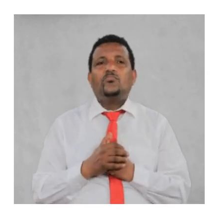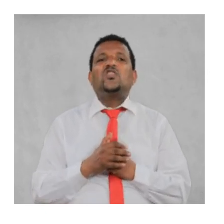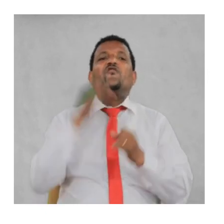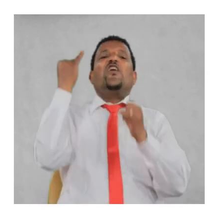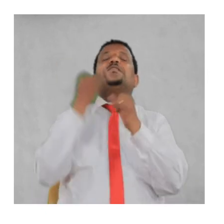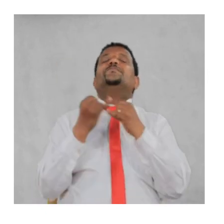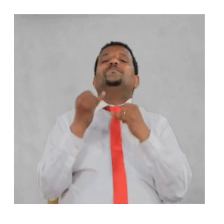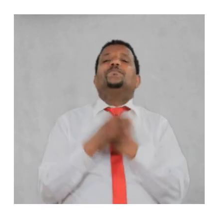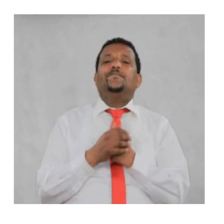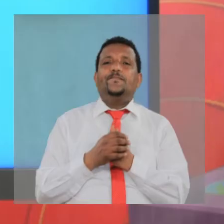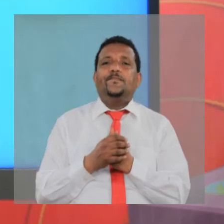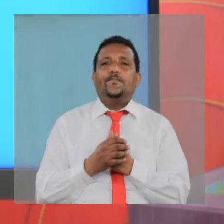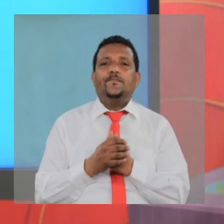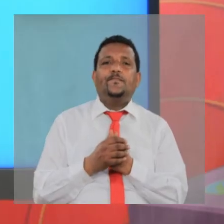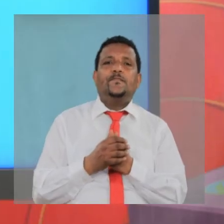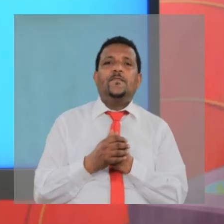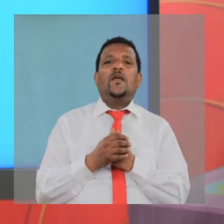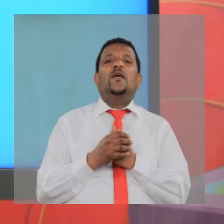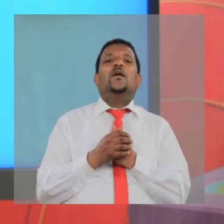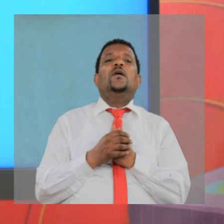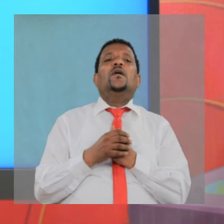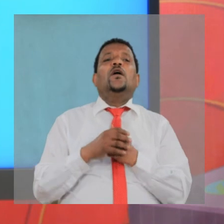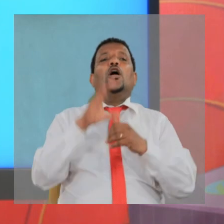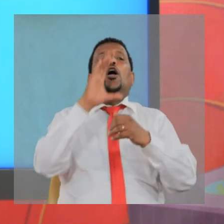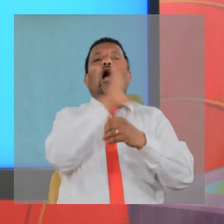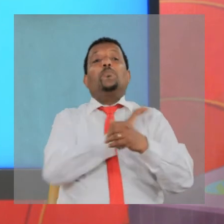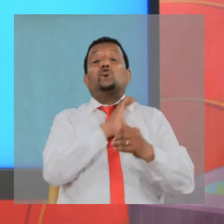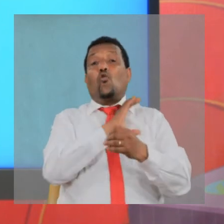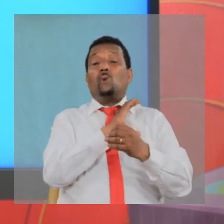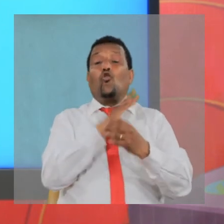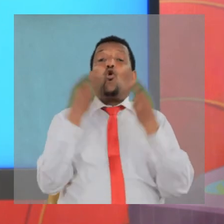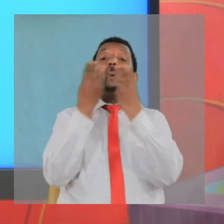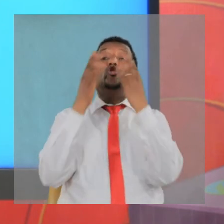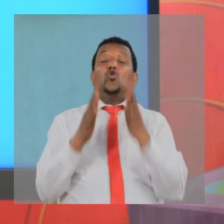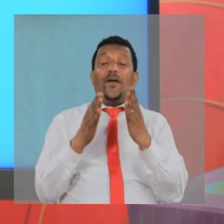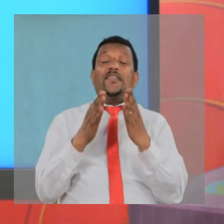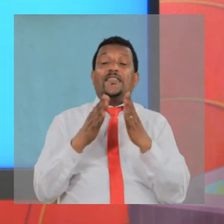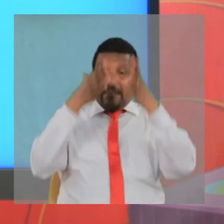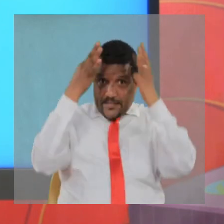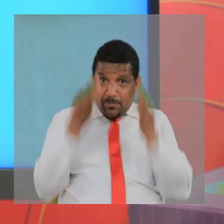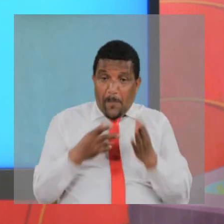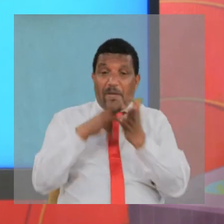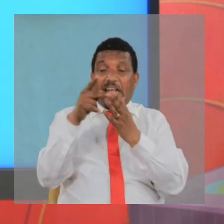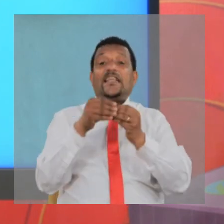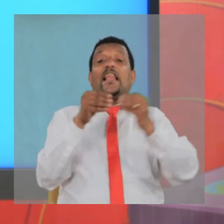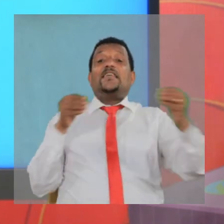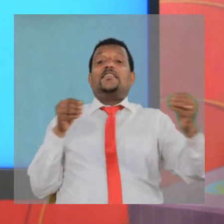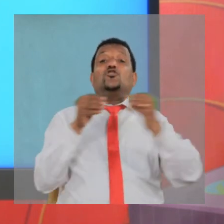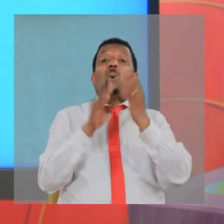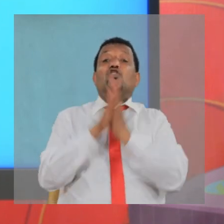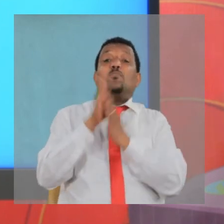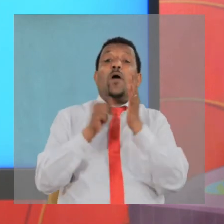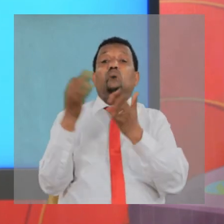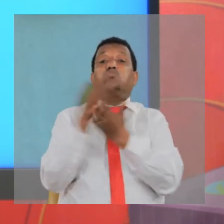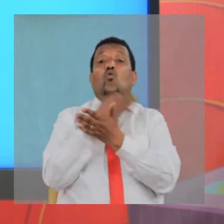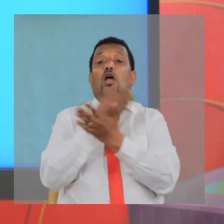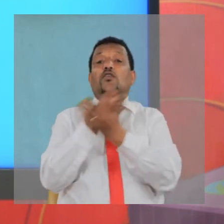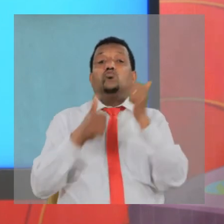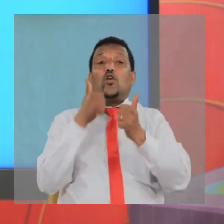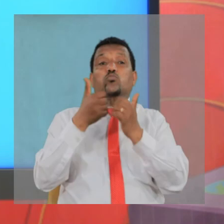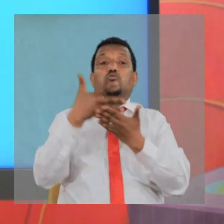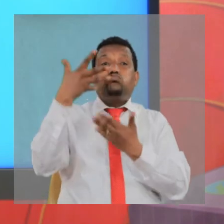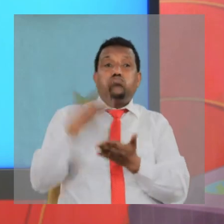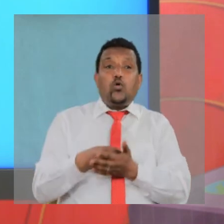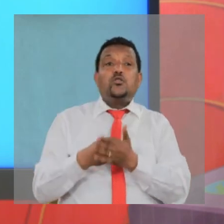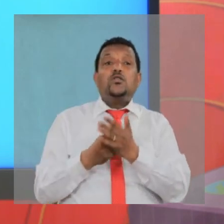Finally, the habit of consumer is determinant of price elasticity of demand. Products which are bought by